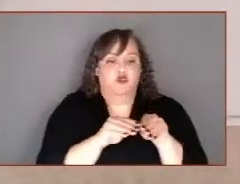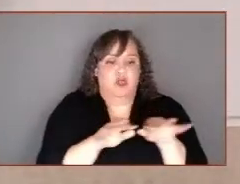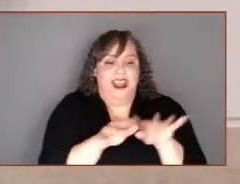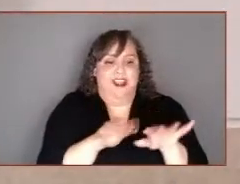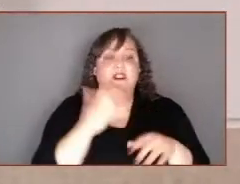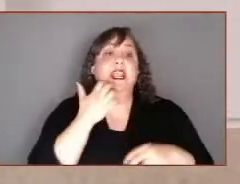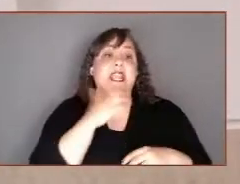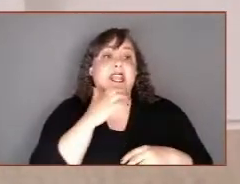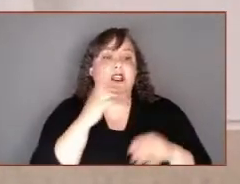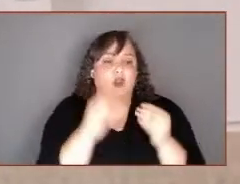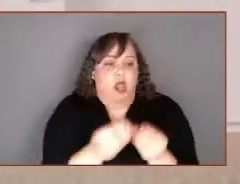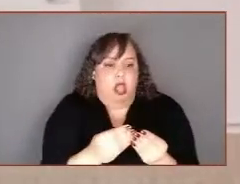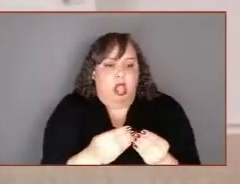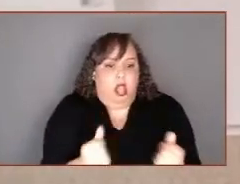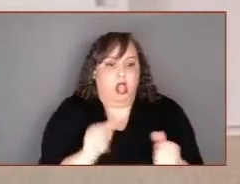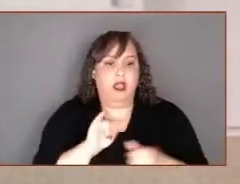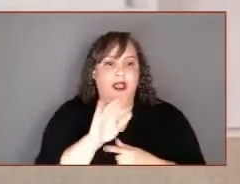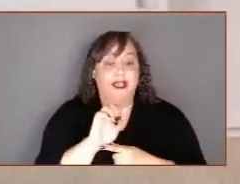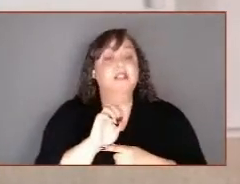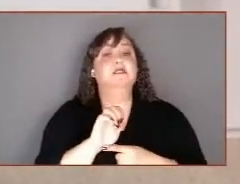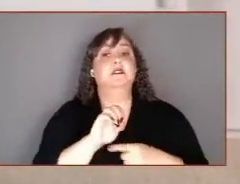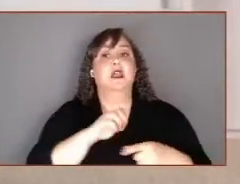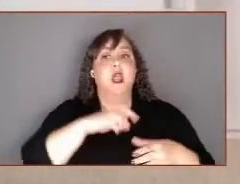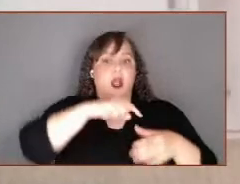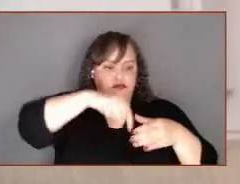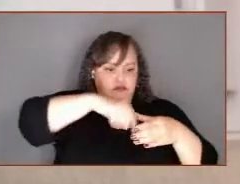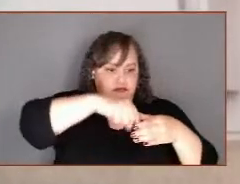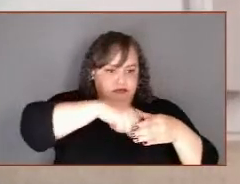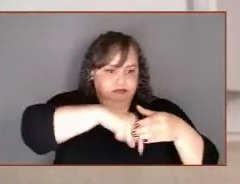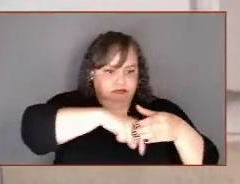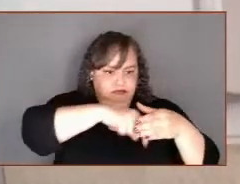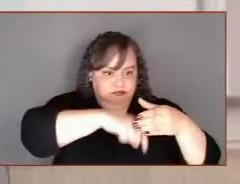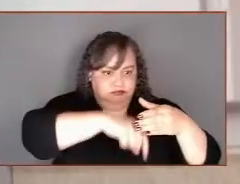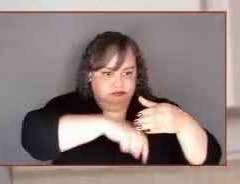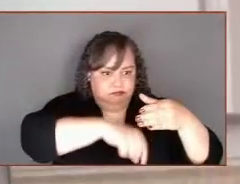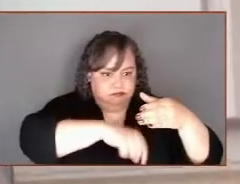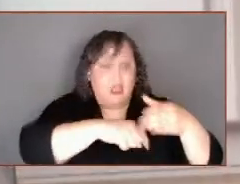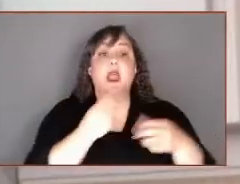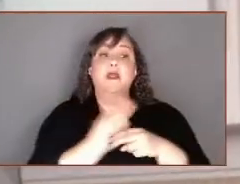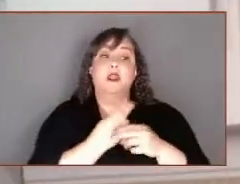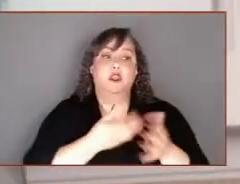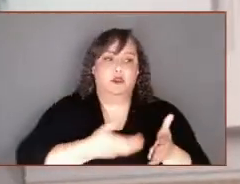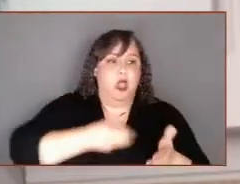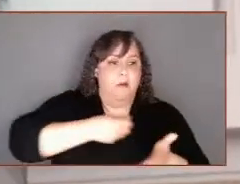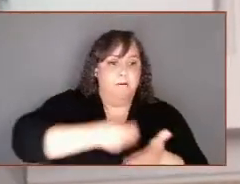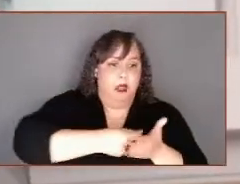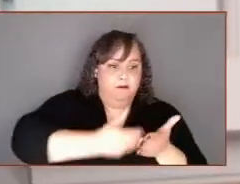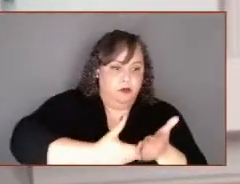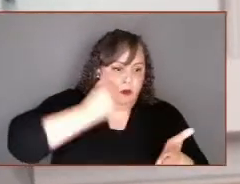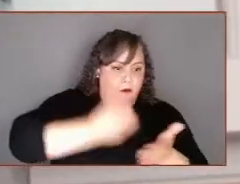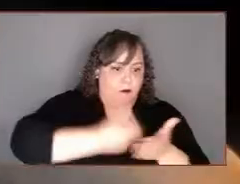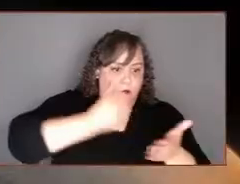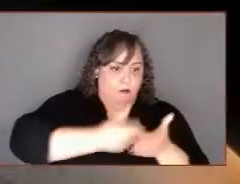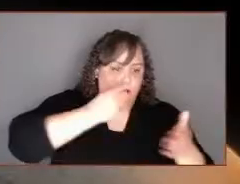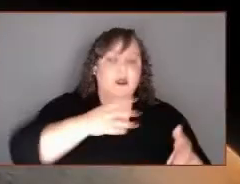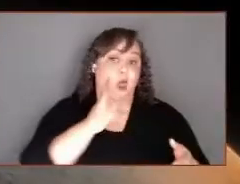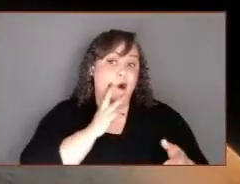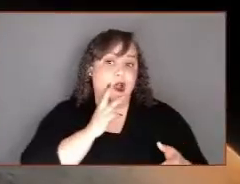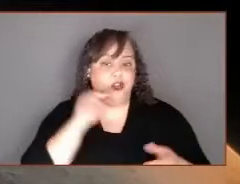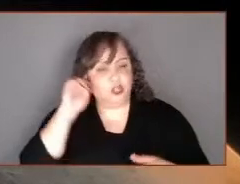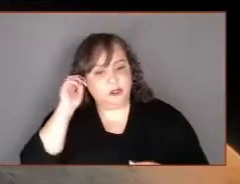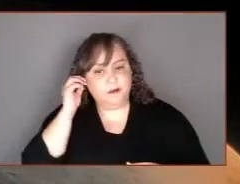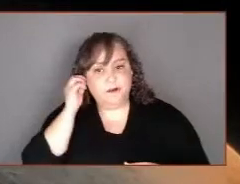ice, and basically going into Mars, melting the ice, and we use a pump to pump the water out. And so, yeah, that's